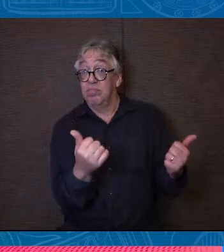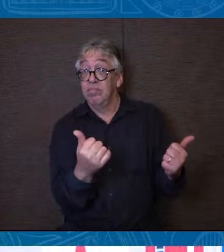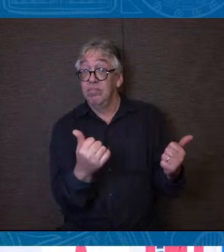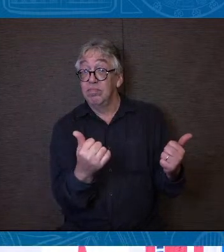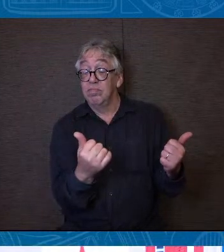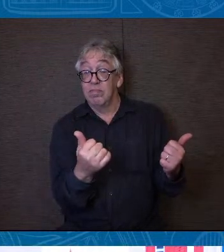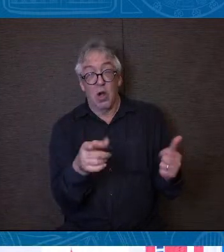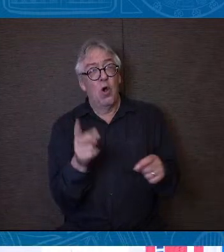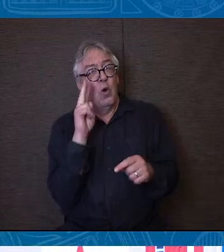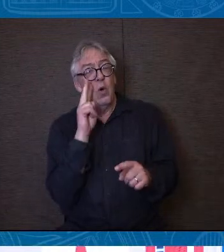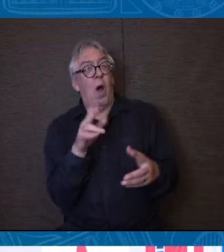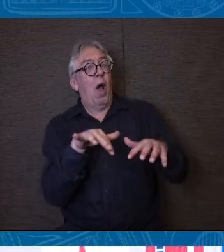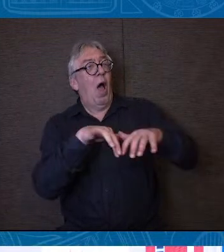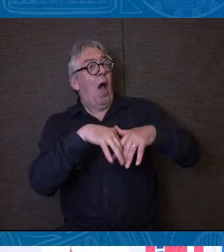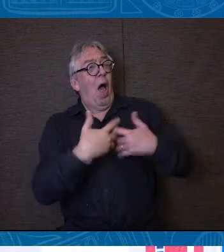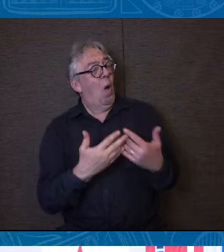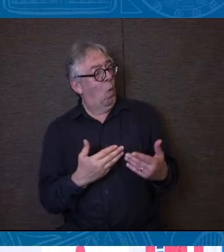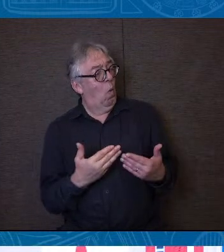video.